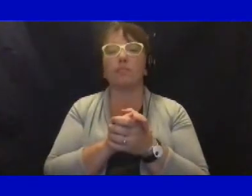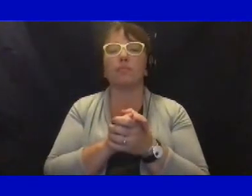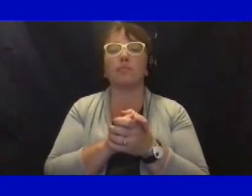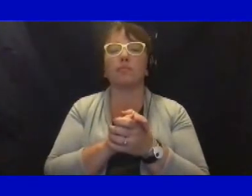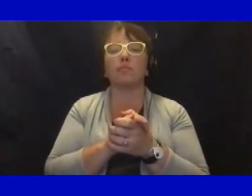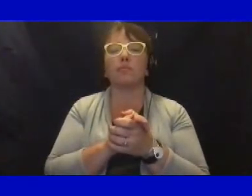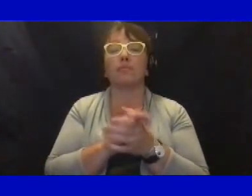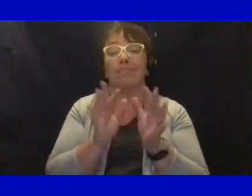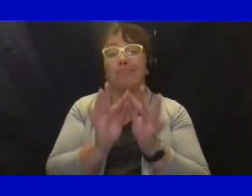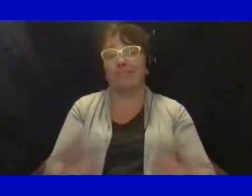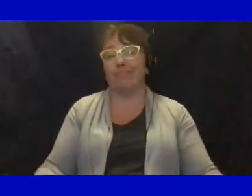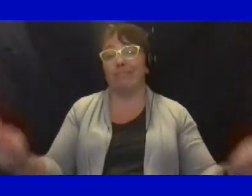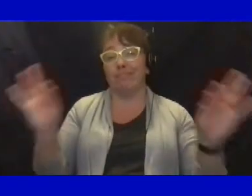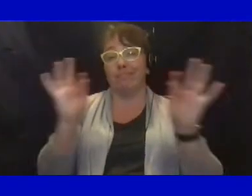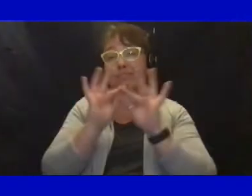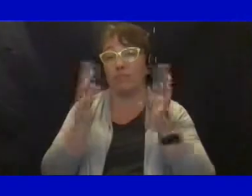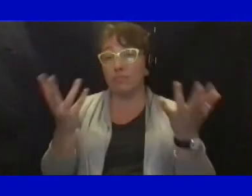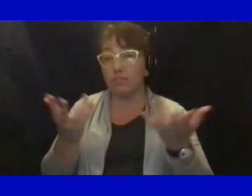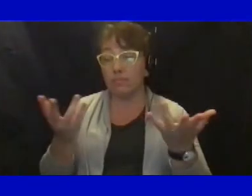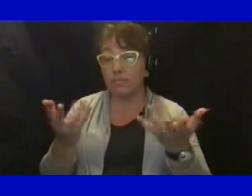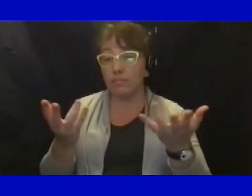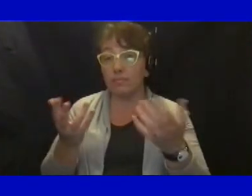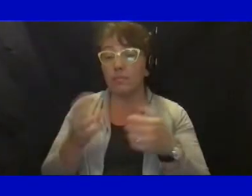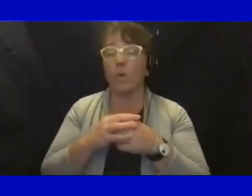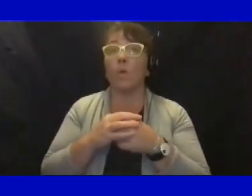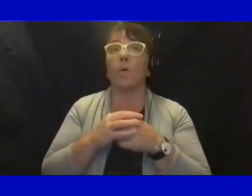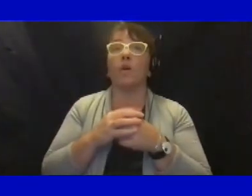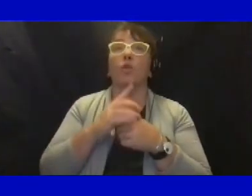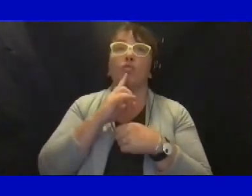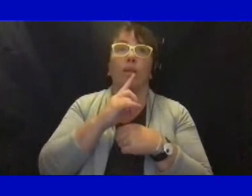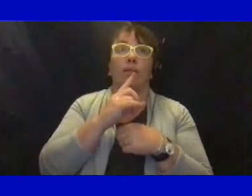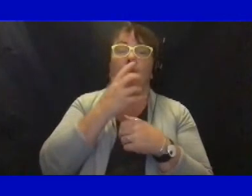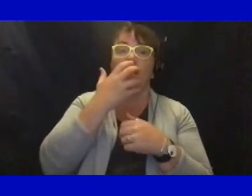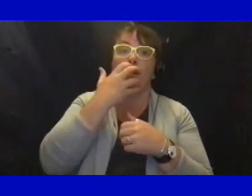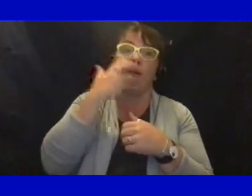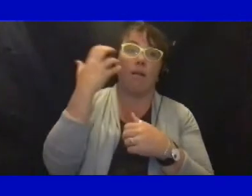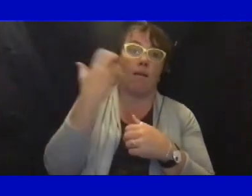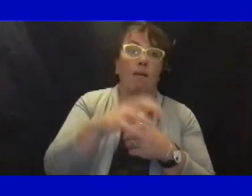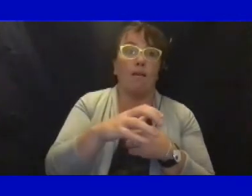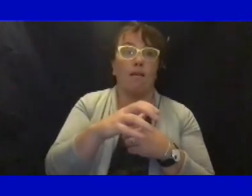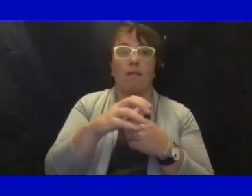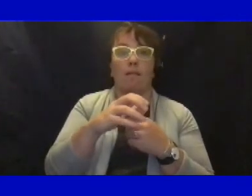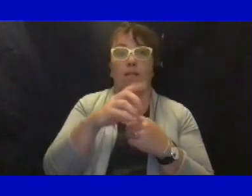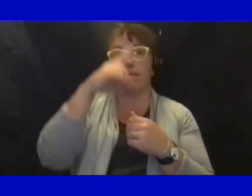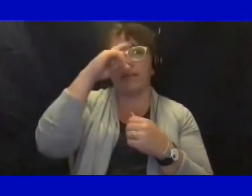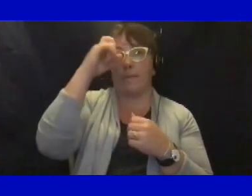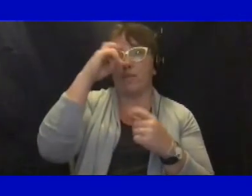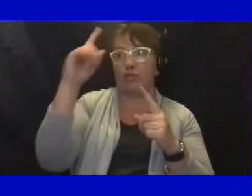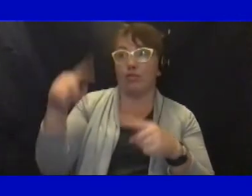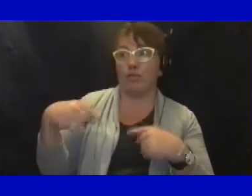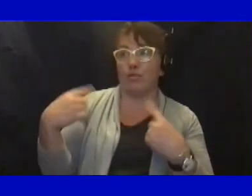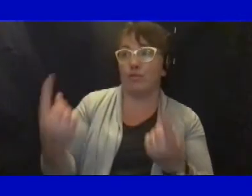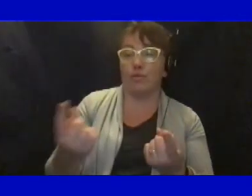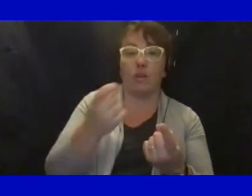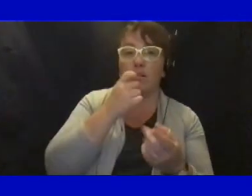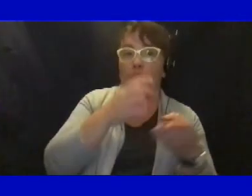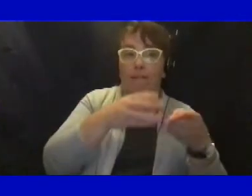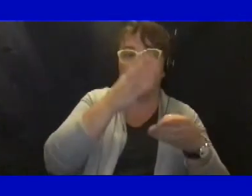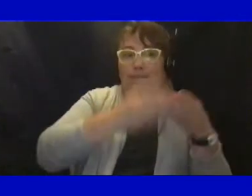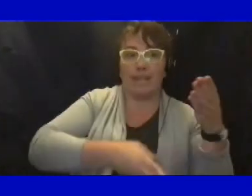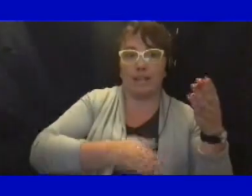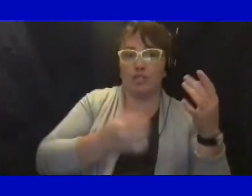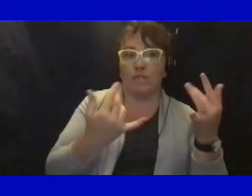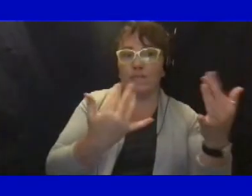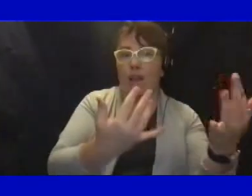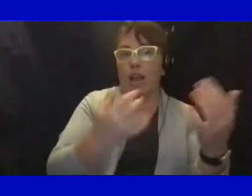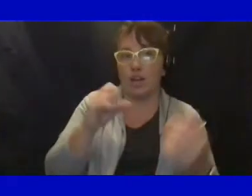we've had an incredibly warm summer. We are not through the fire season by any means. So we might be talking about additional